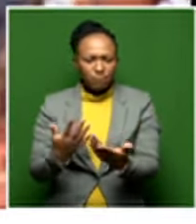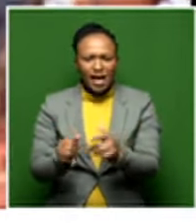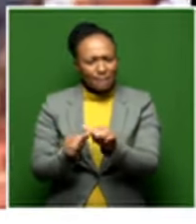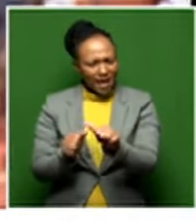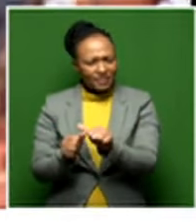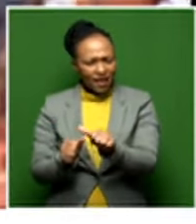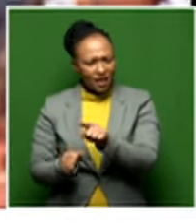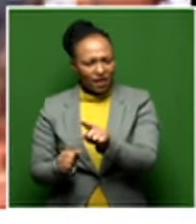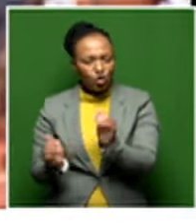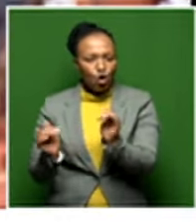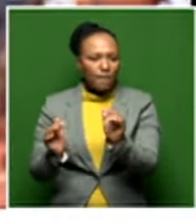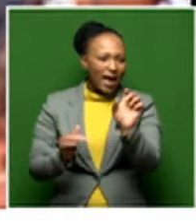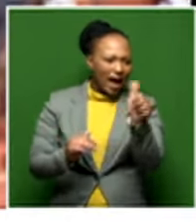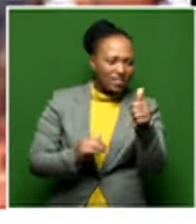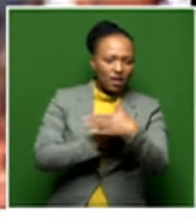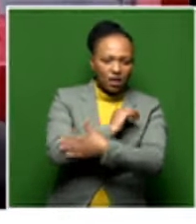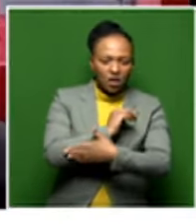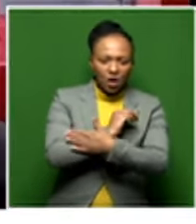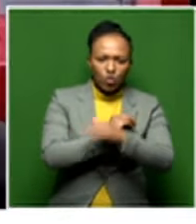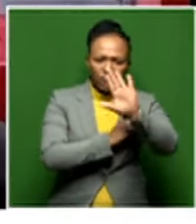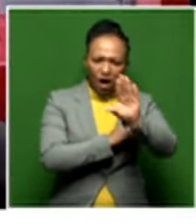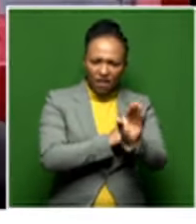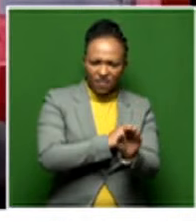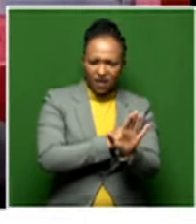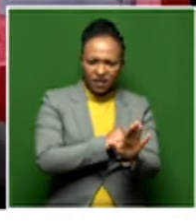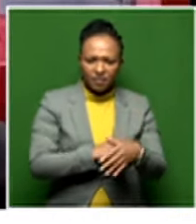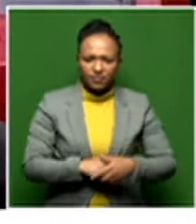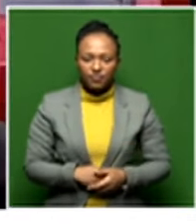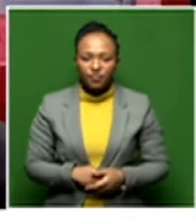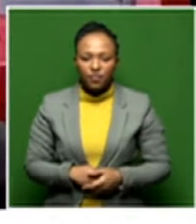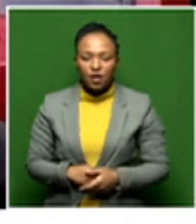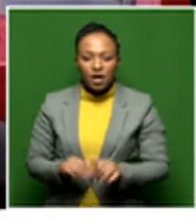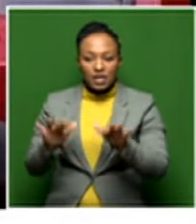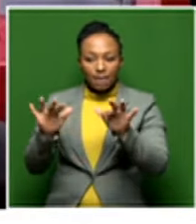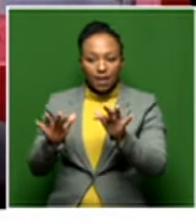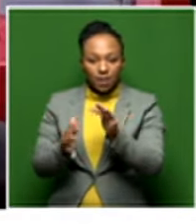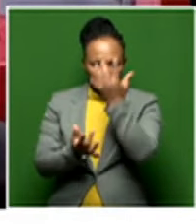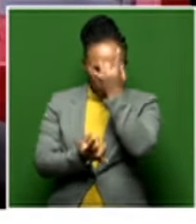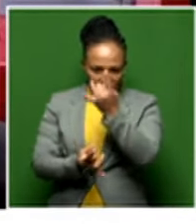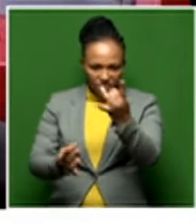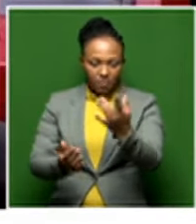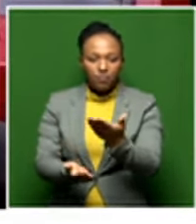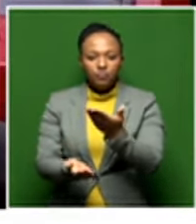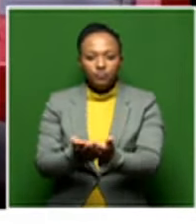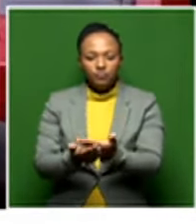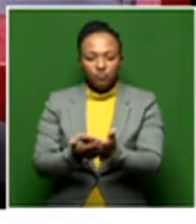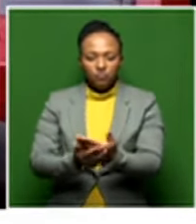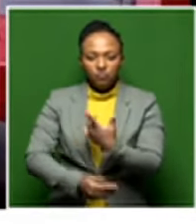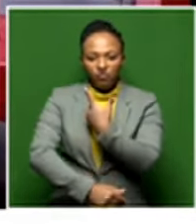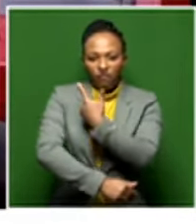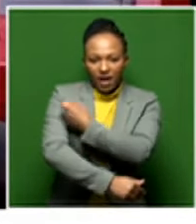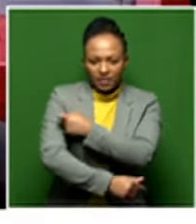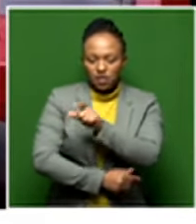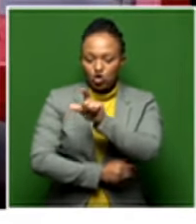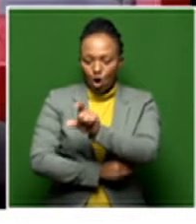better position compared to other countries in the region. The public is advised that efforts to ensure the availability of